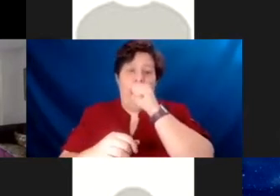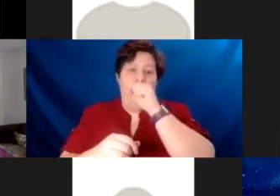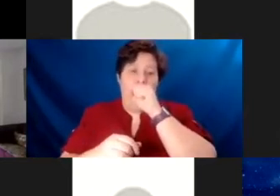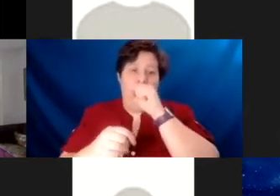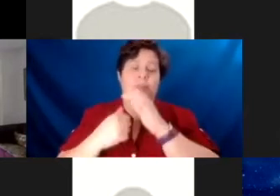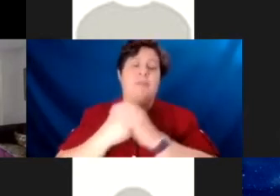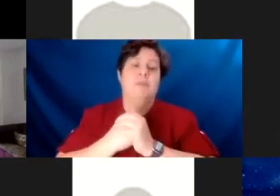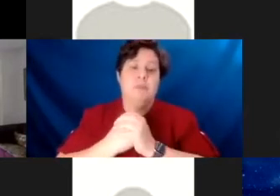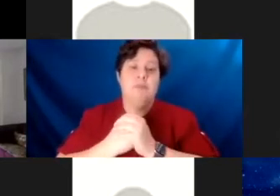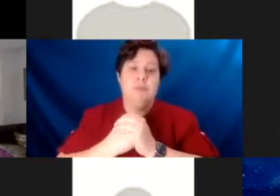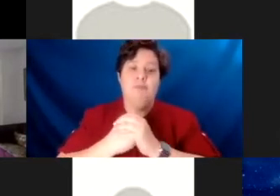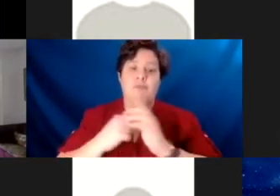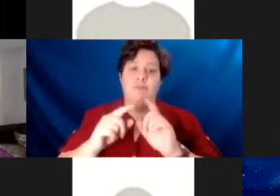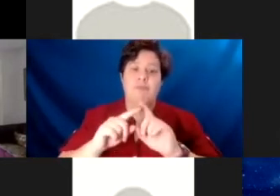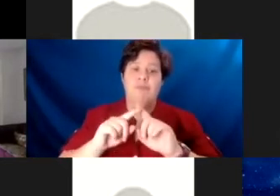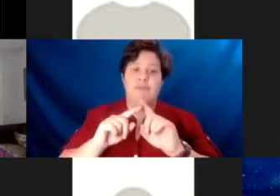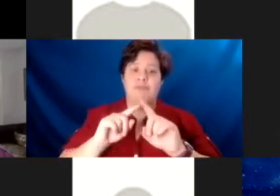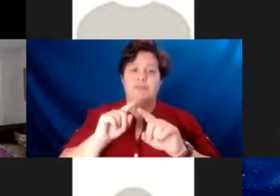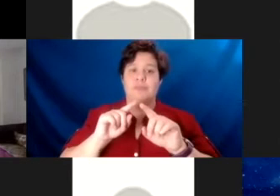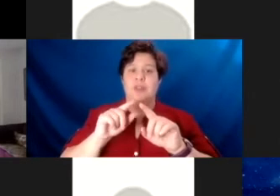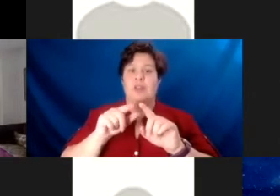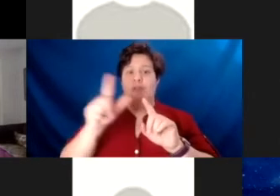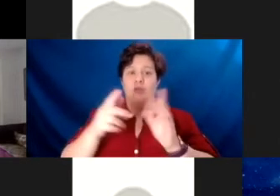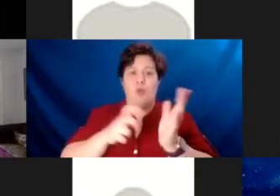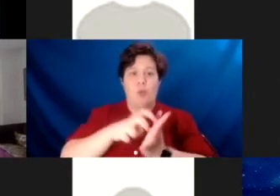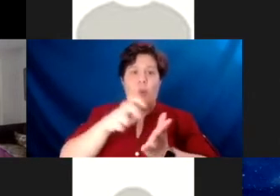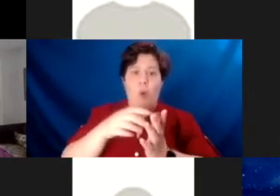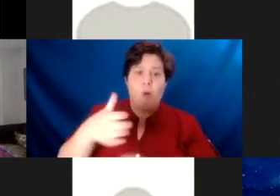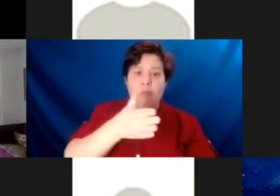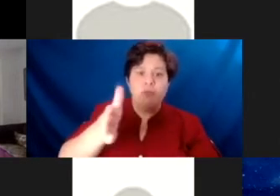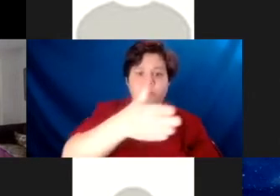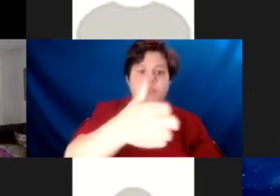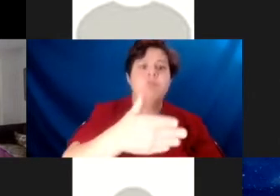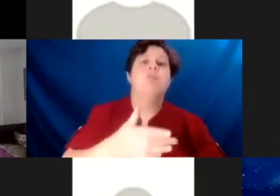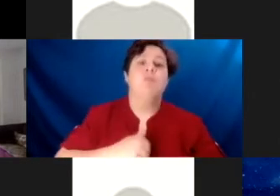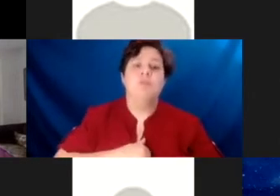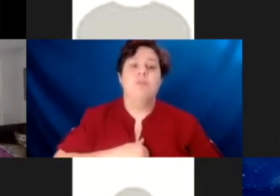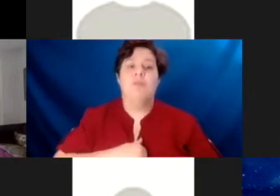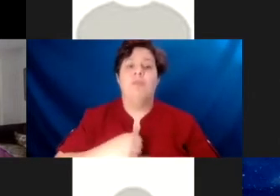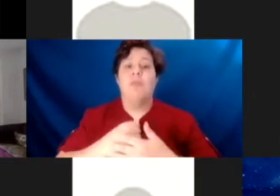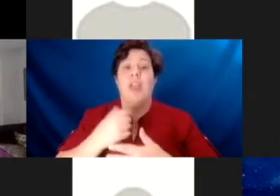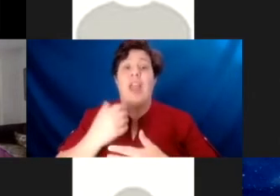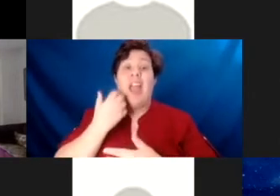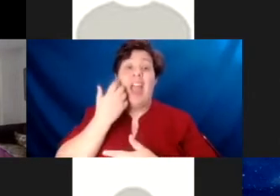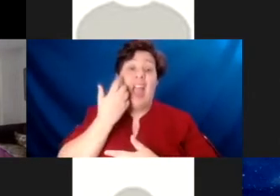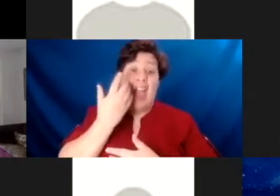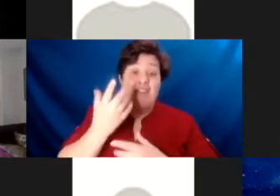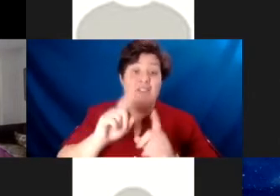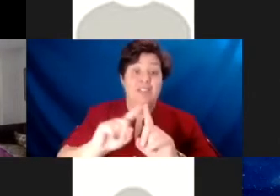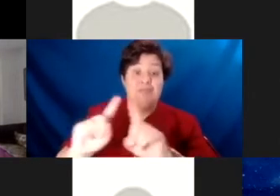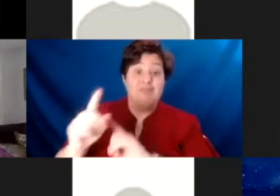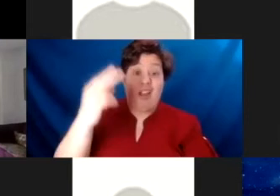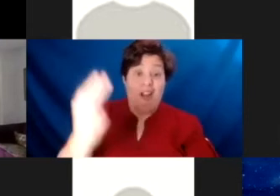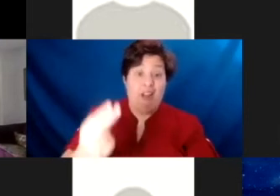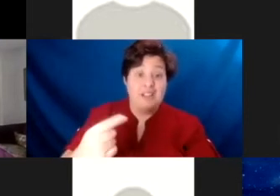to kind of hit different agendas about those walkways. Yeah, every artist, every resident has